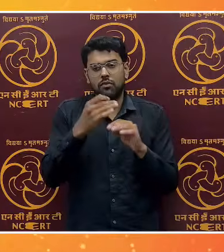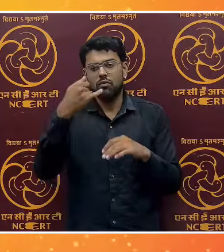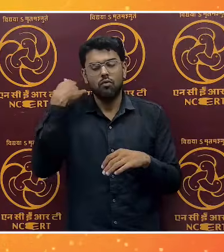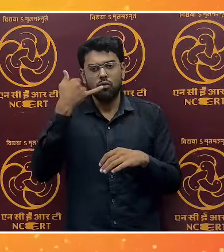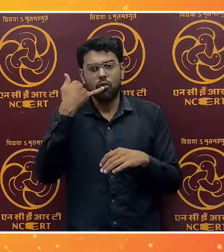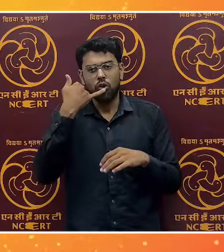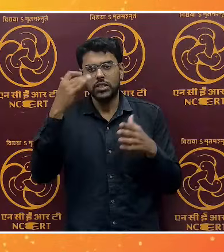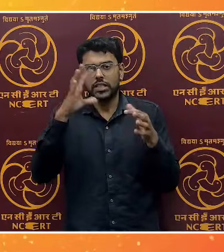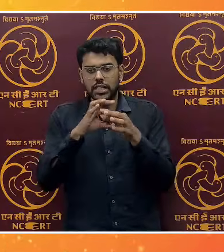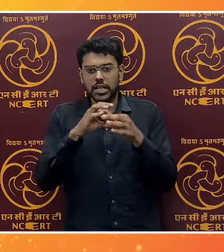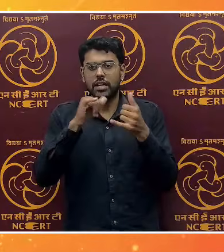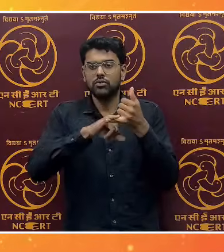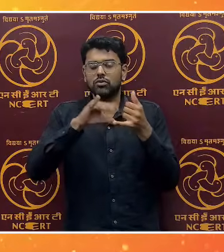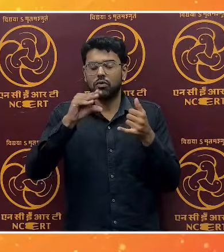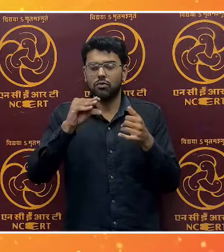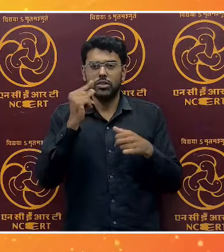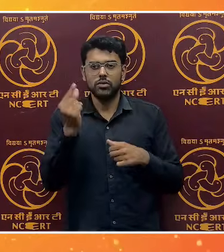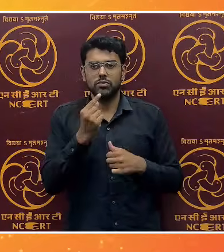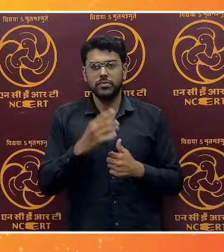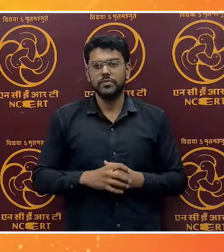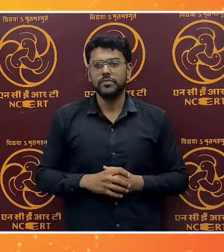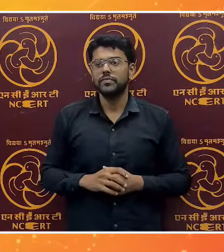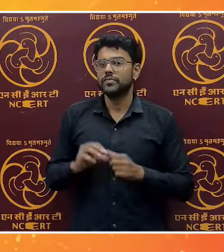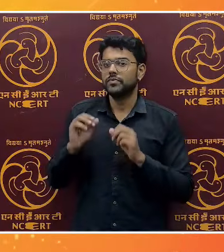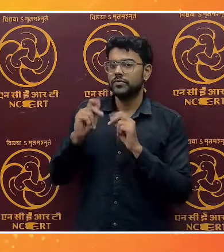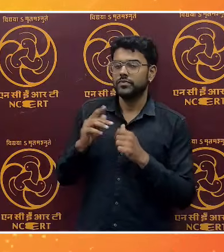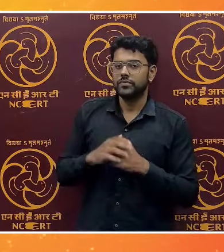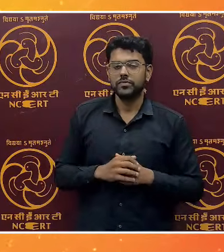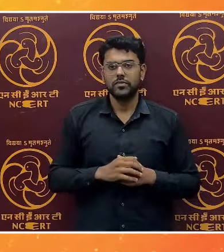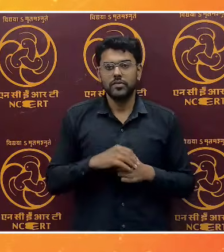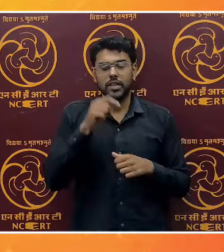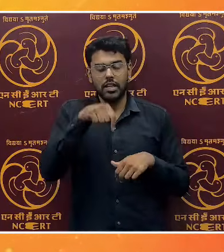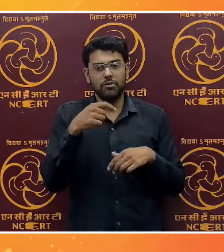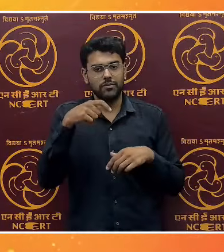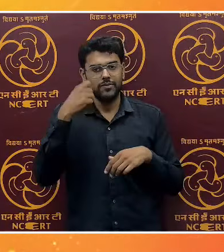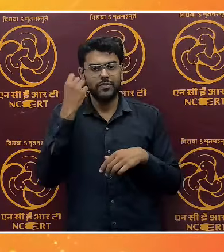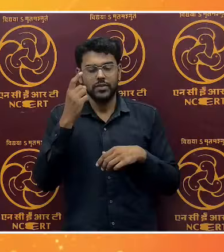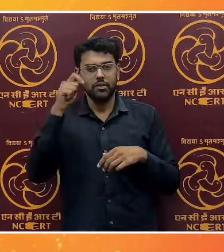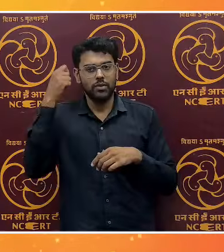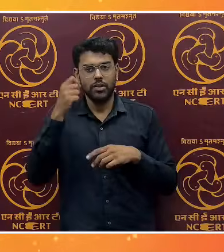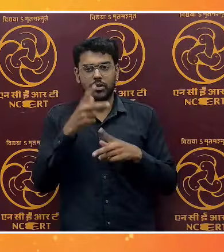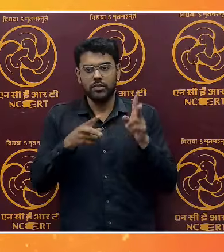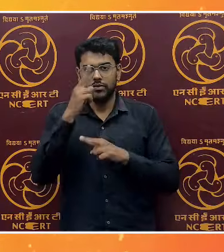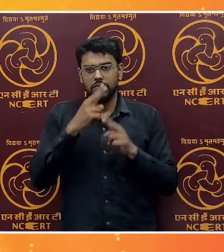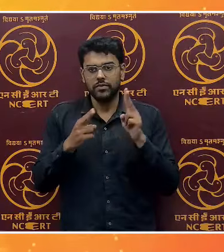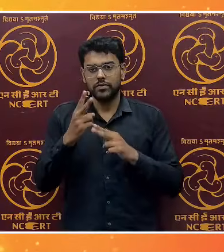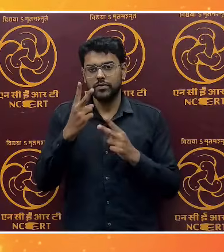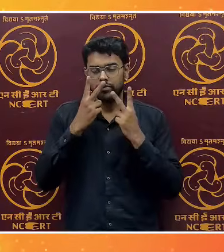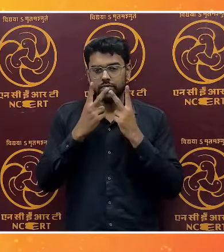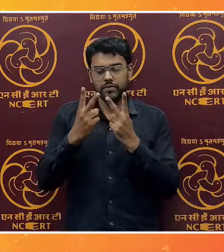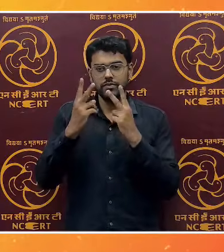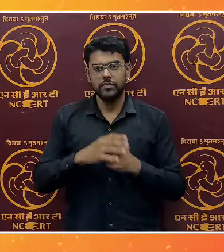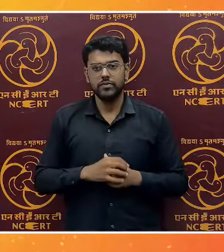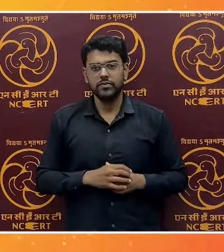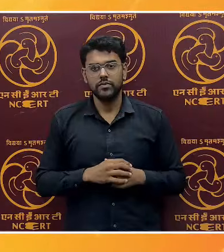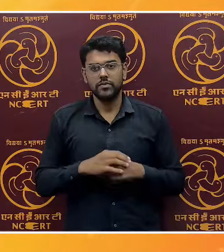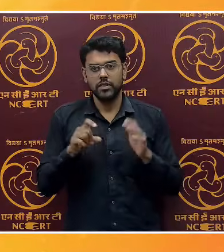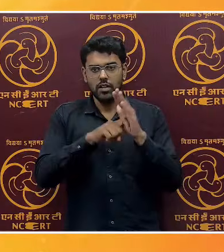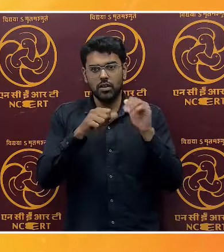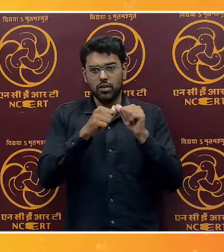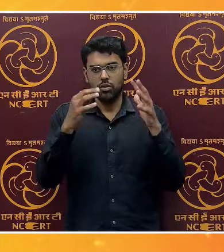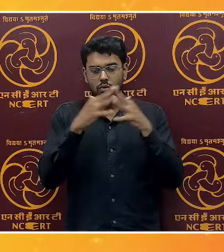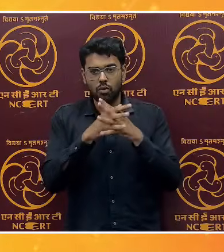mobile applications. Right. Yeah. So let's understand video editing Sure. in a very quick manner. Like first is raw footage. What